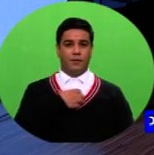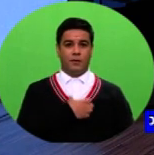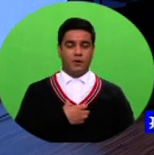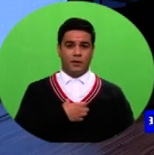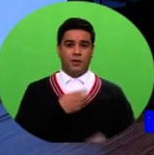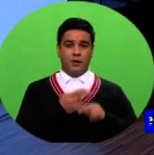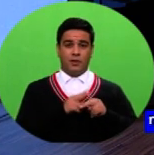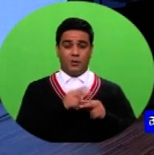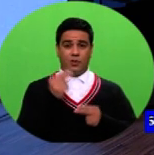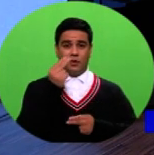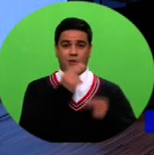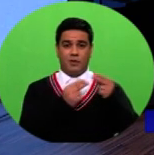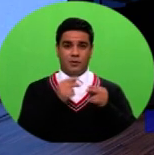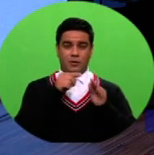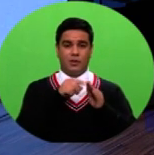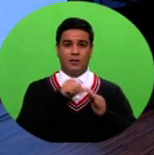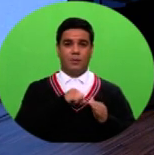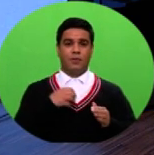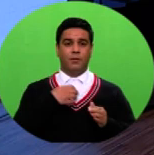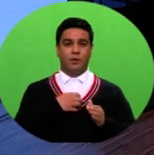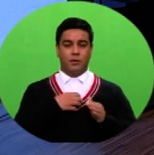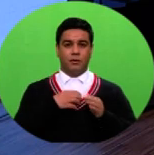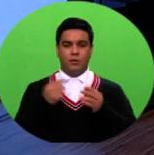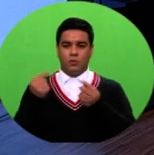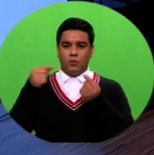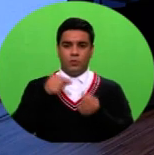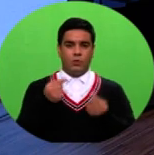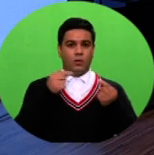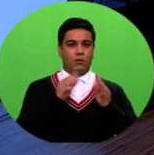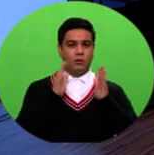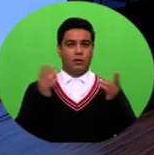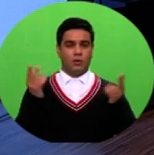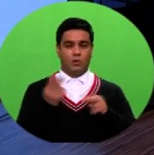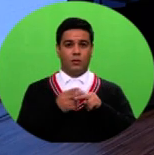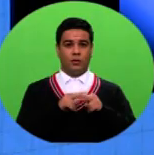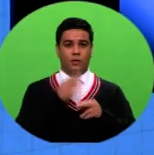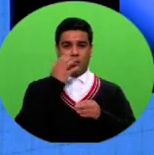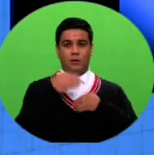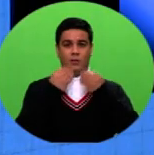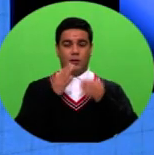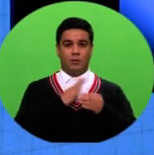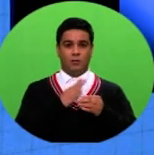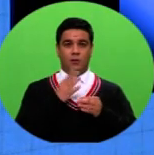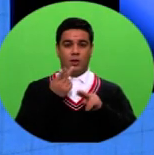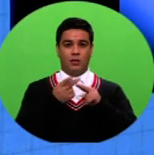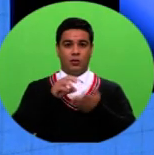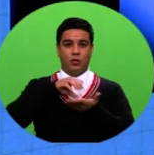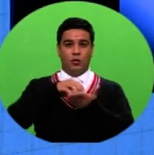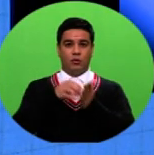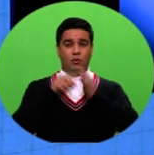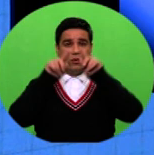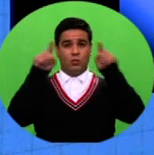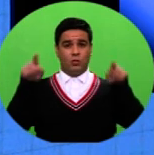shu yon-yoqlari asosi burchaklariga mos bo'lishi kerak. Bu rasmda berilgandek 4 burchak shaklidan